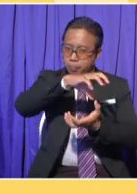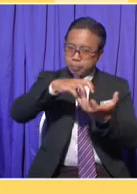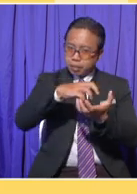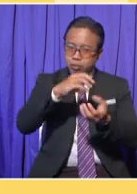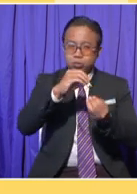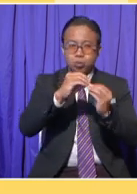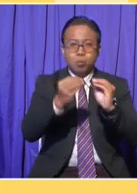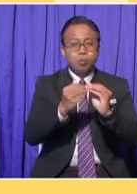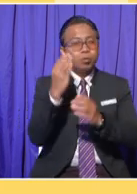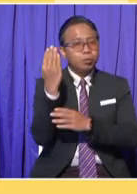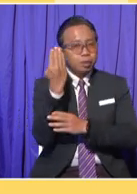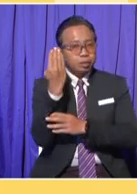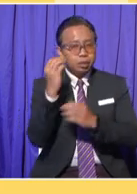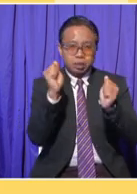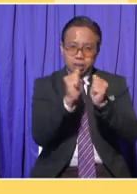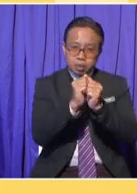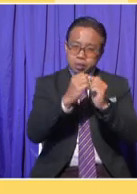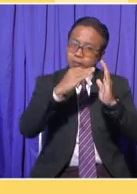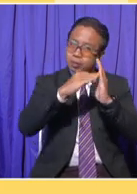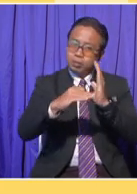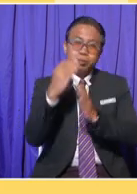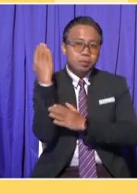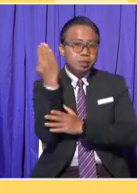number and a proper fraction.